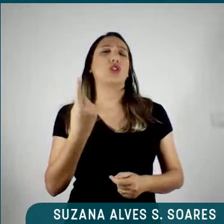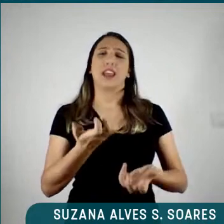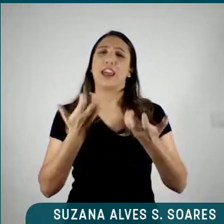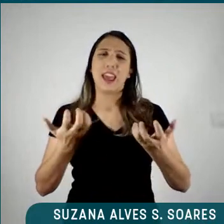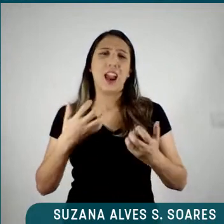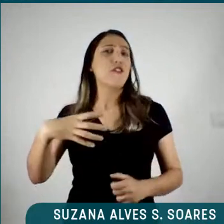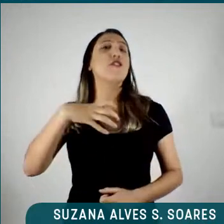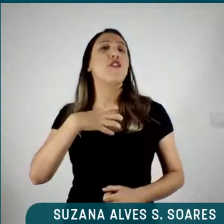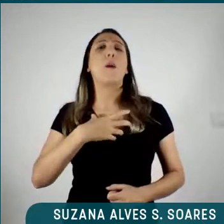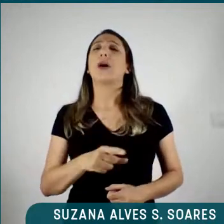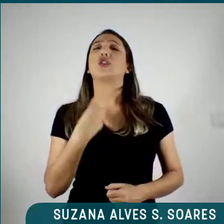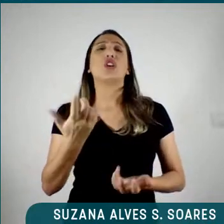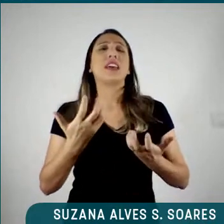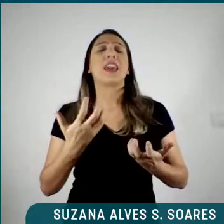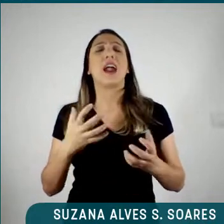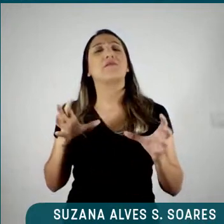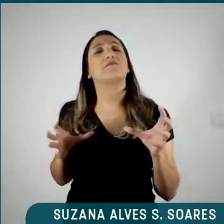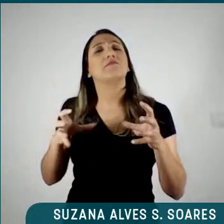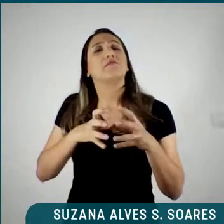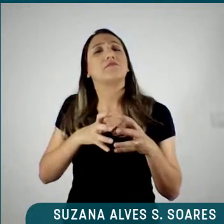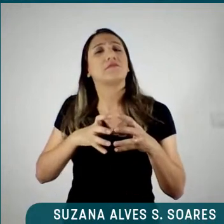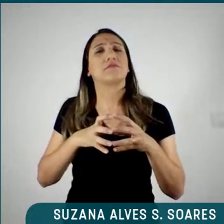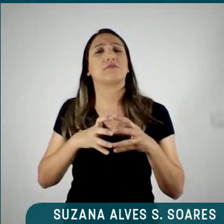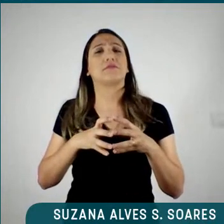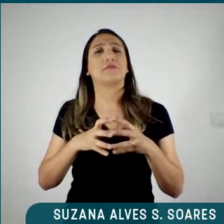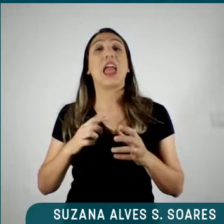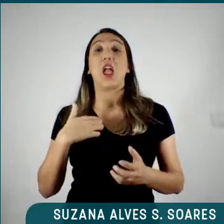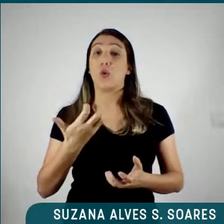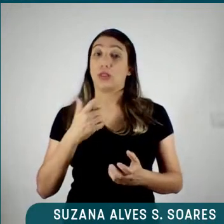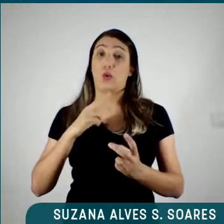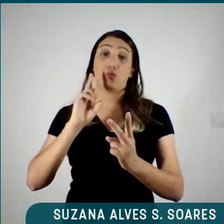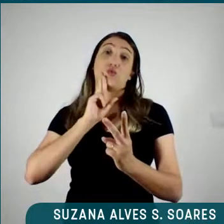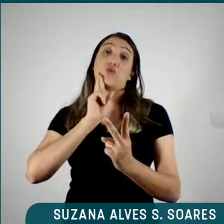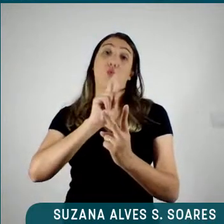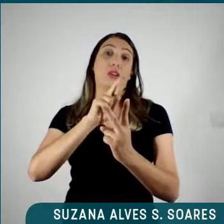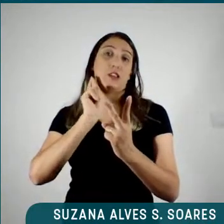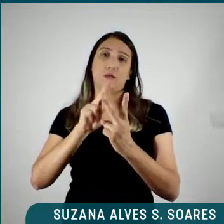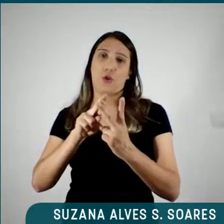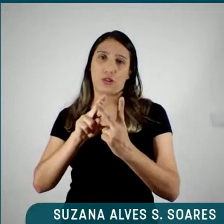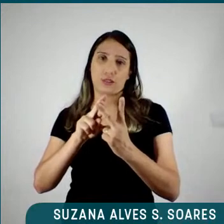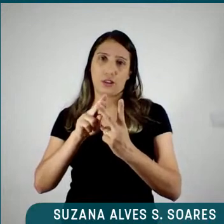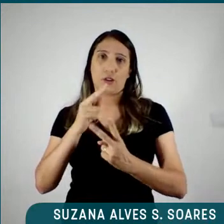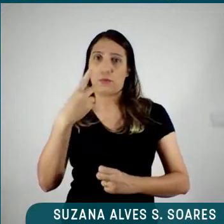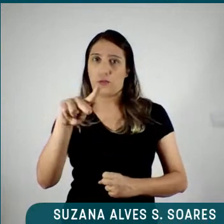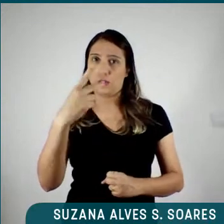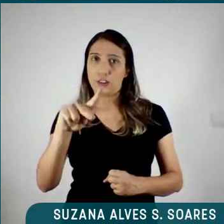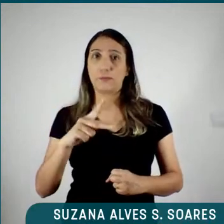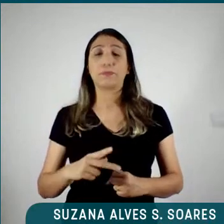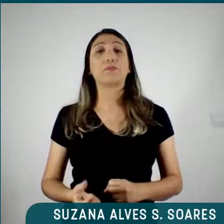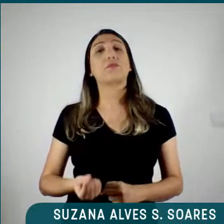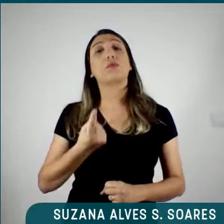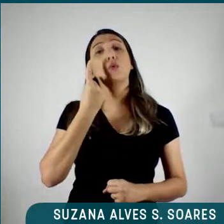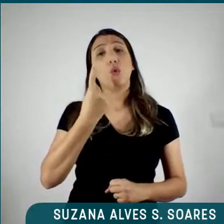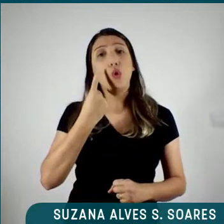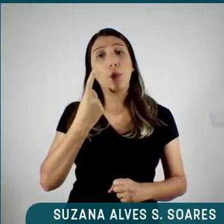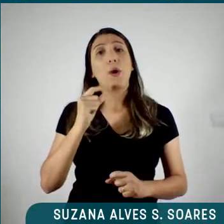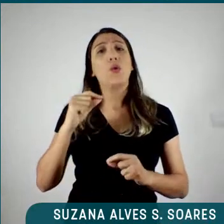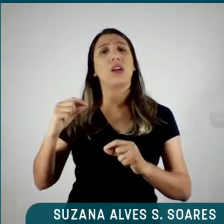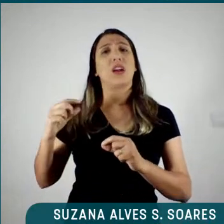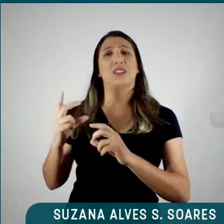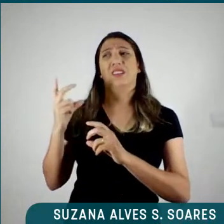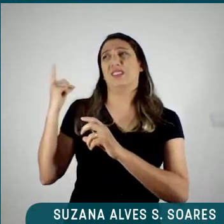in terms of the lives that we want to live in society. And I can give you two answers to